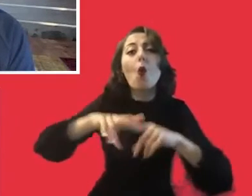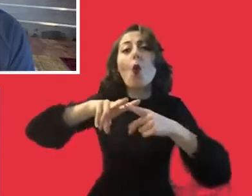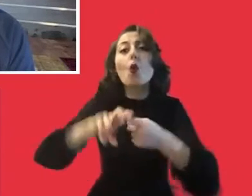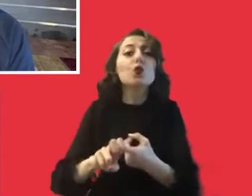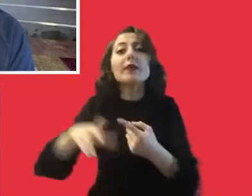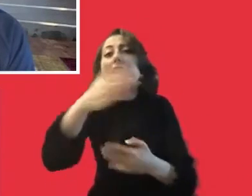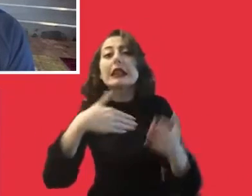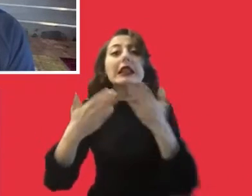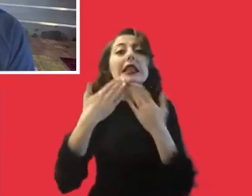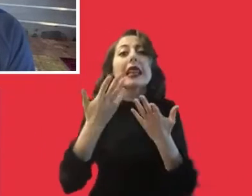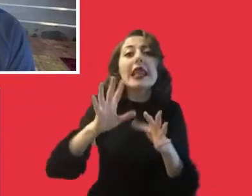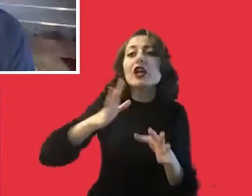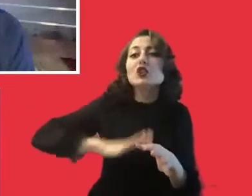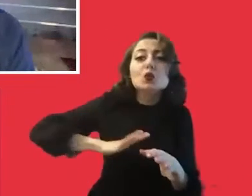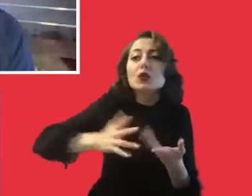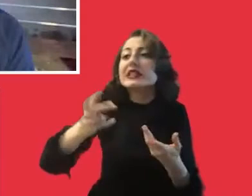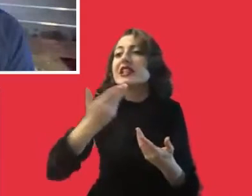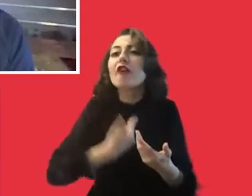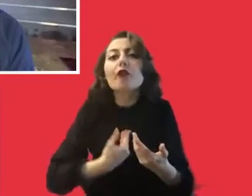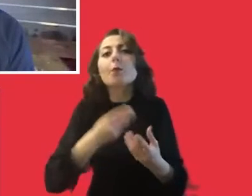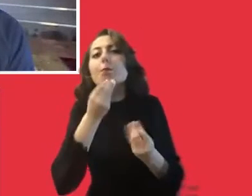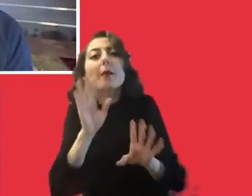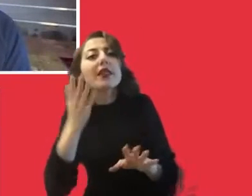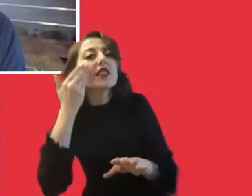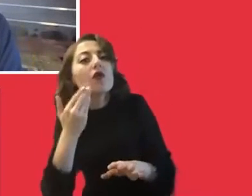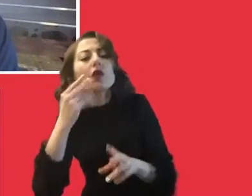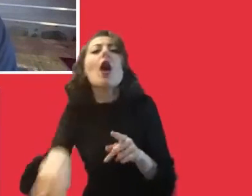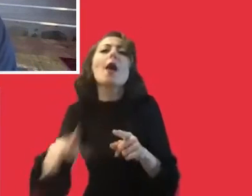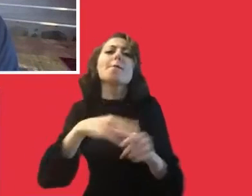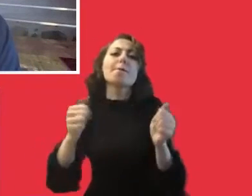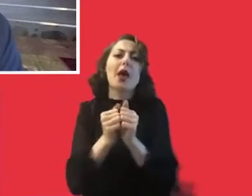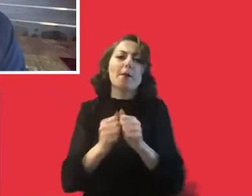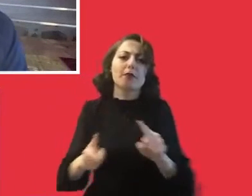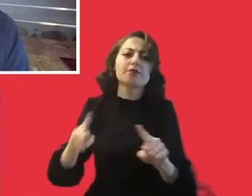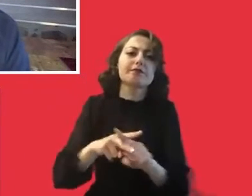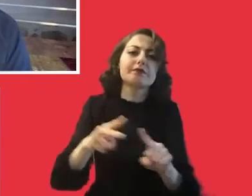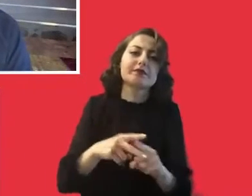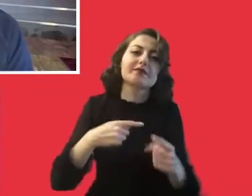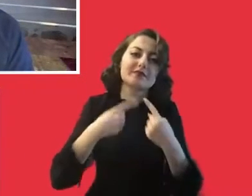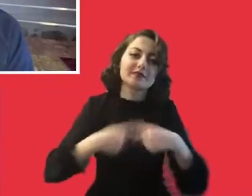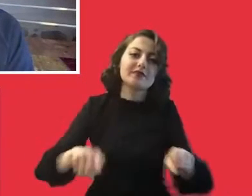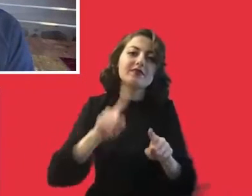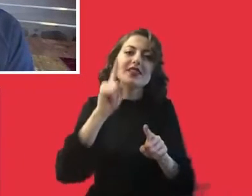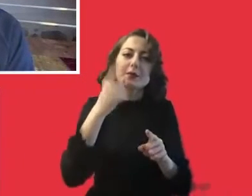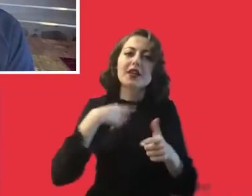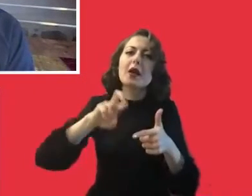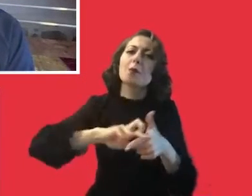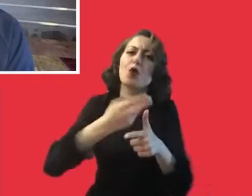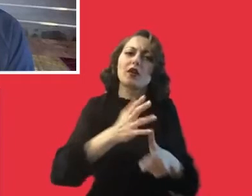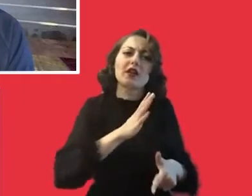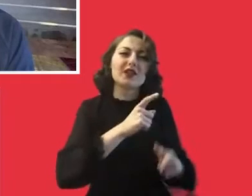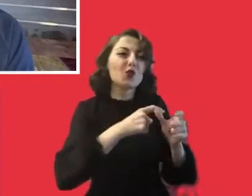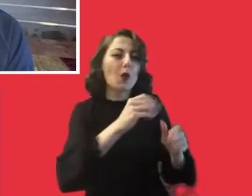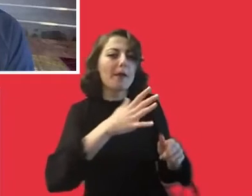decide what do you want to do and how do you want to contribute. And we are plussing everything together. So there's a